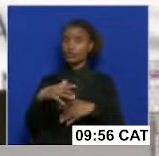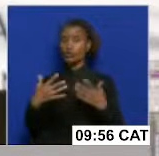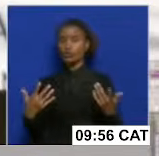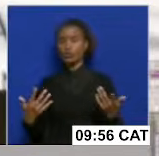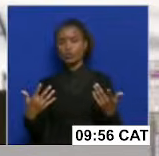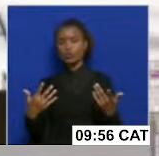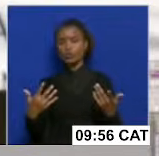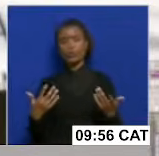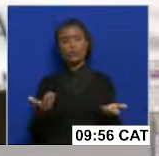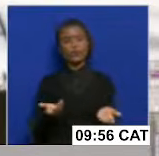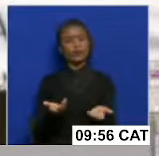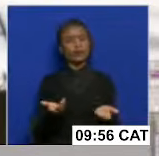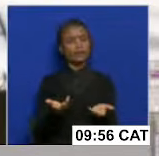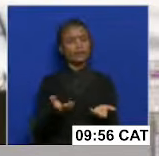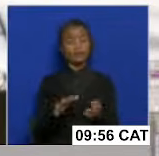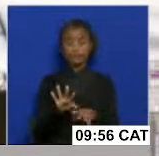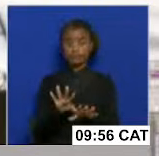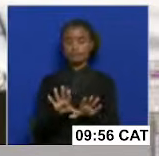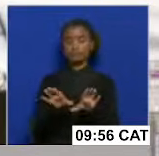Inside JMPD.